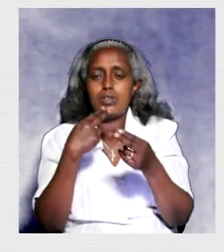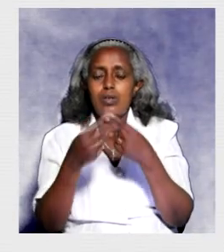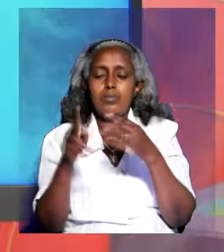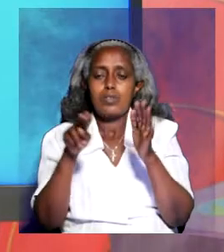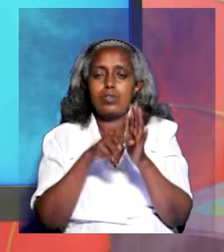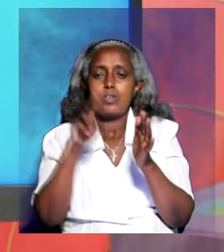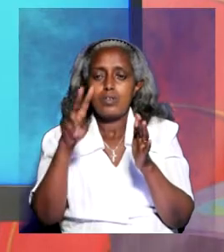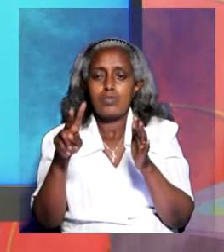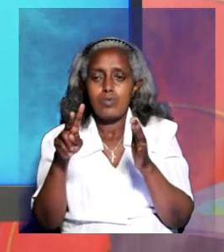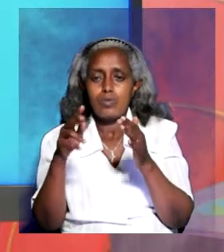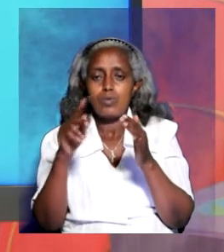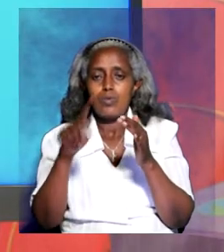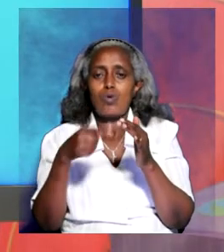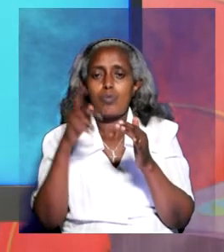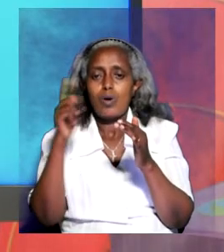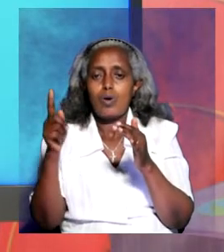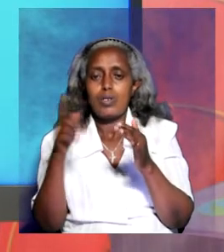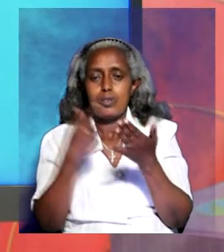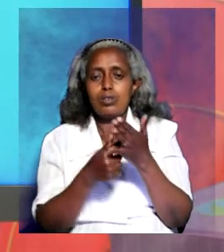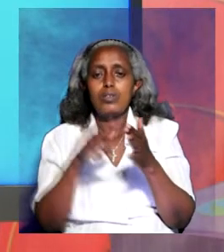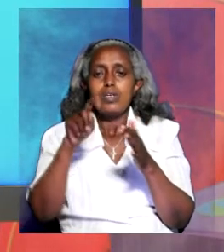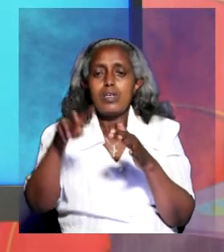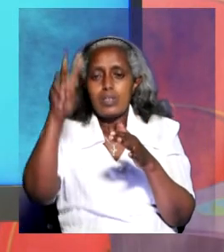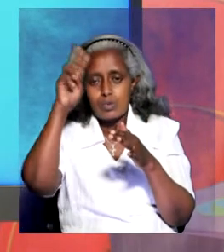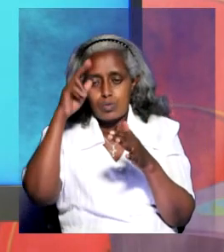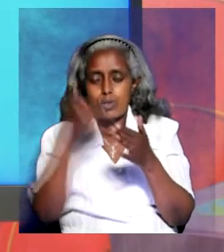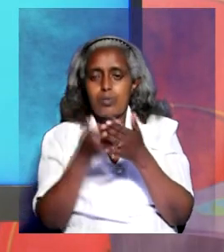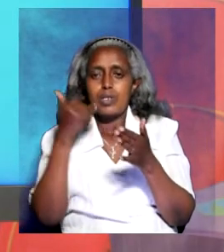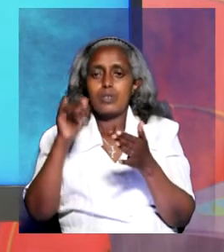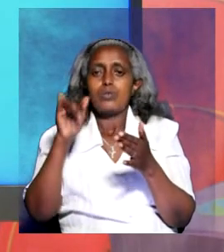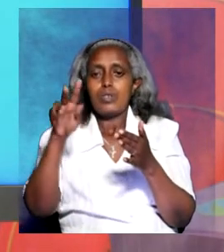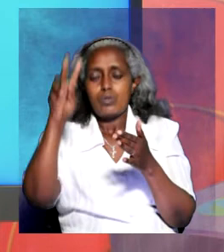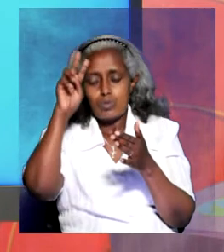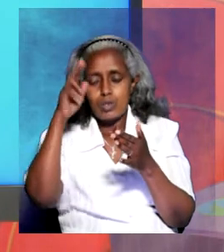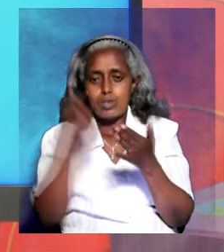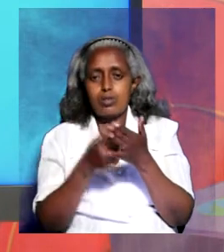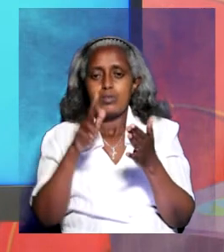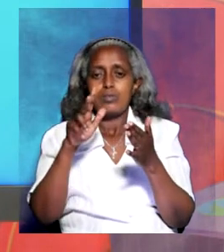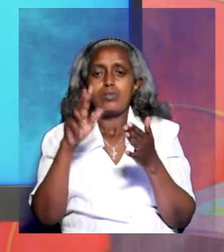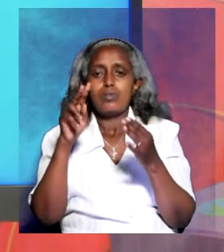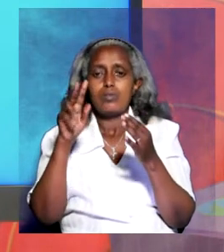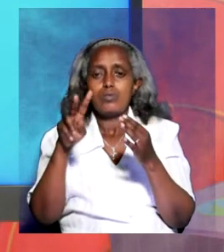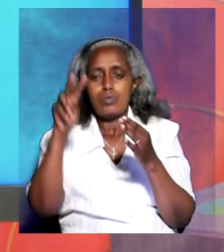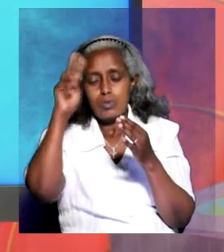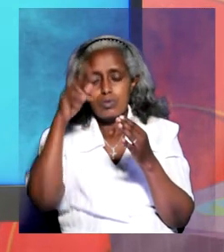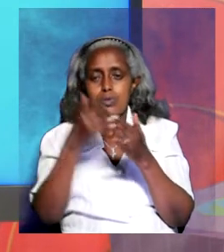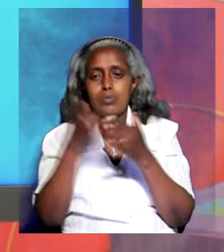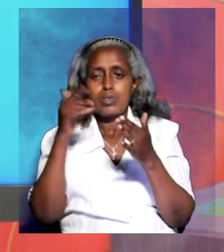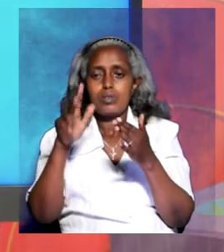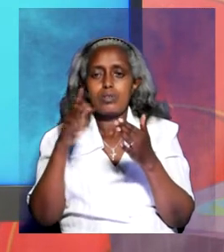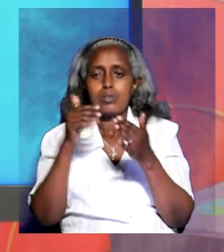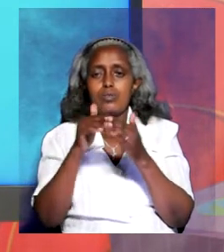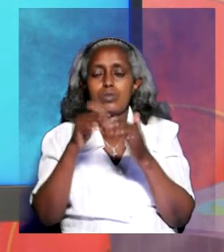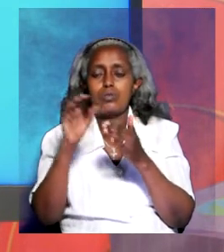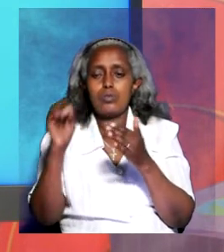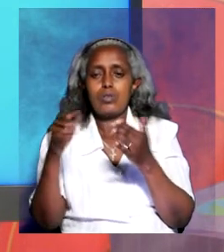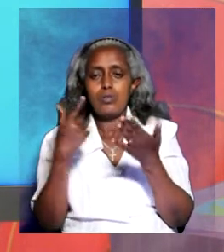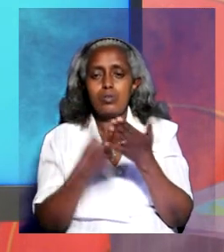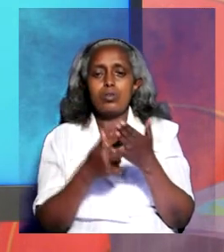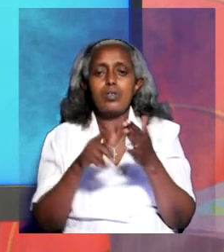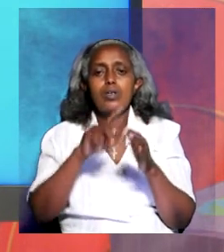2,1. And x squared minus y squared plus 2x minus 3 is equal to 0. We are asked to